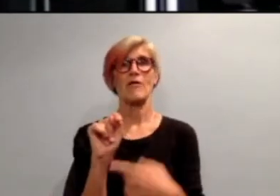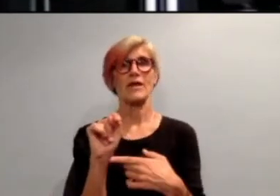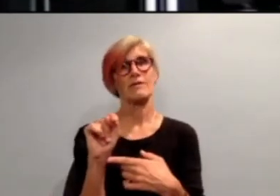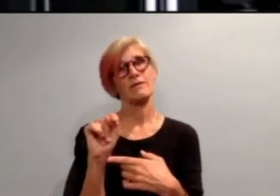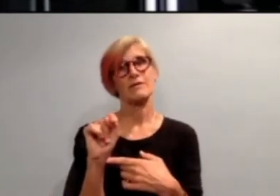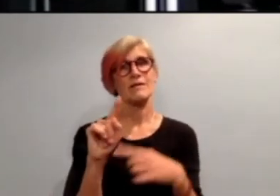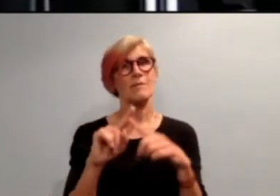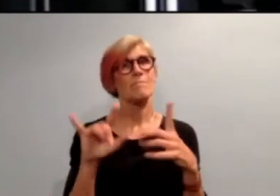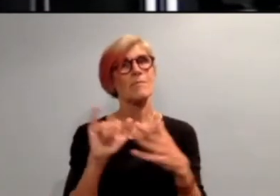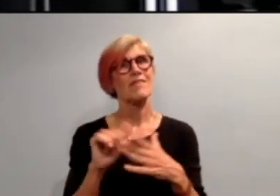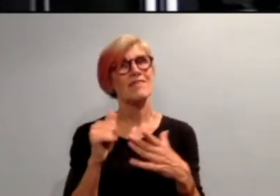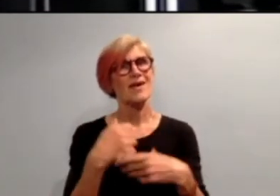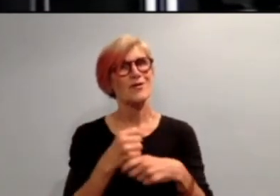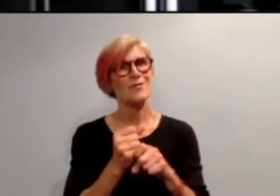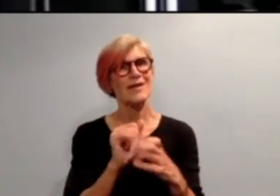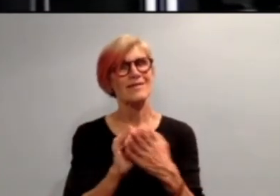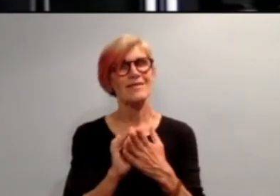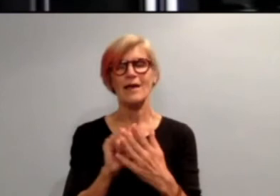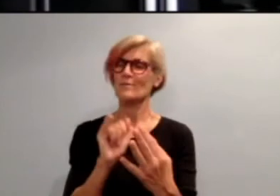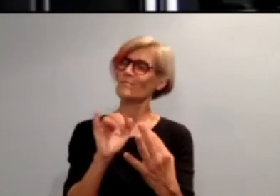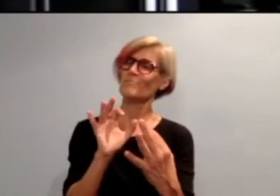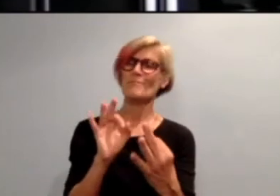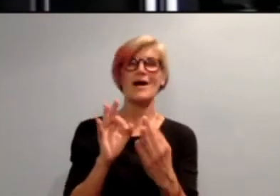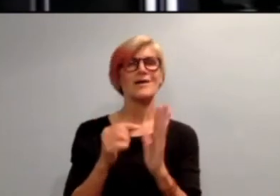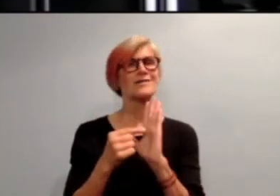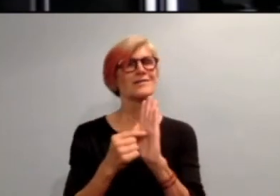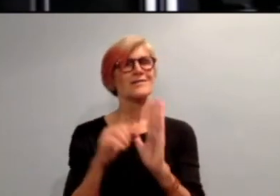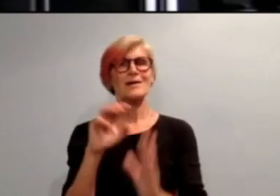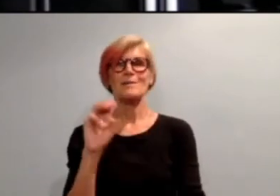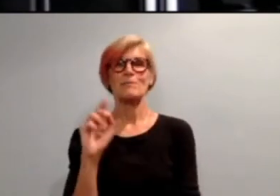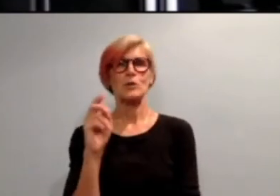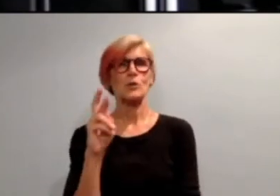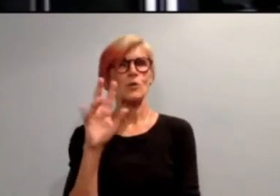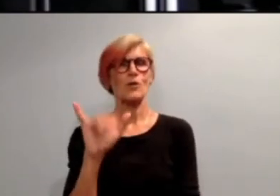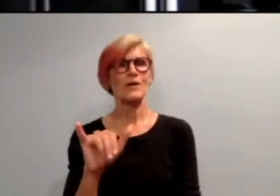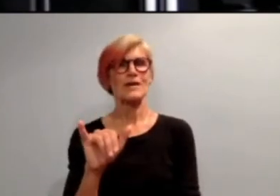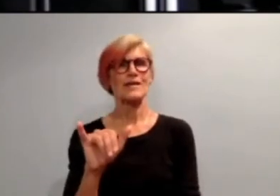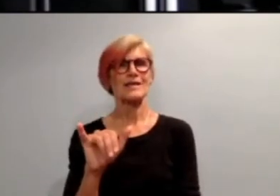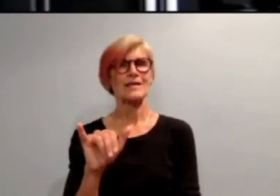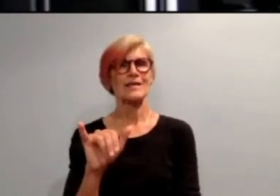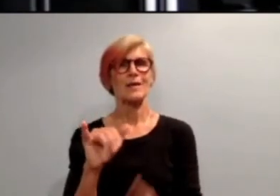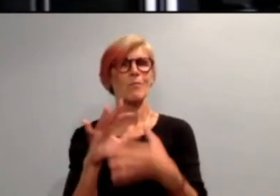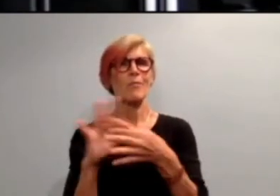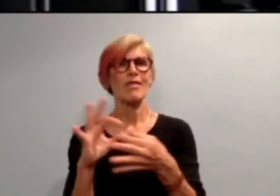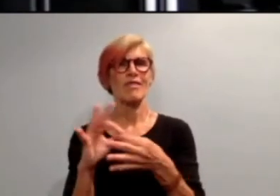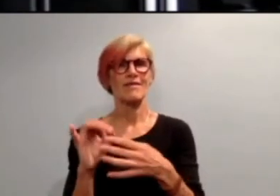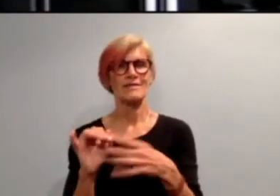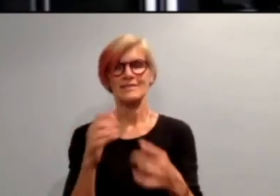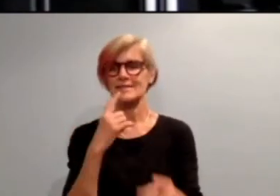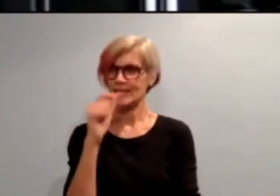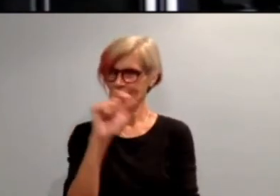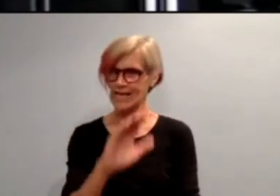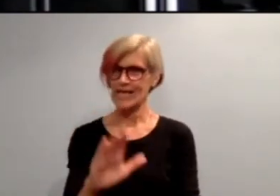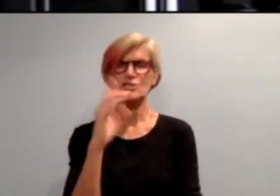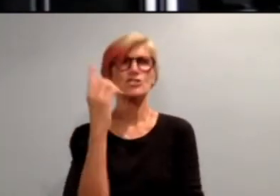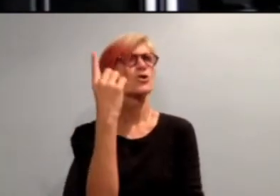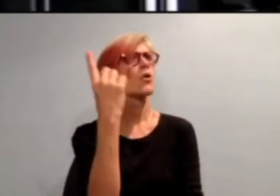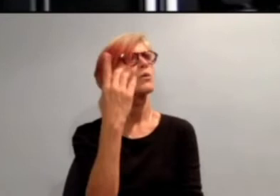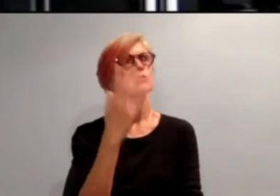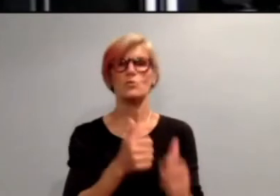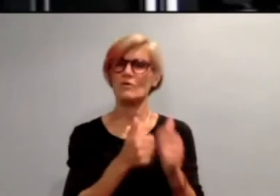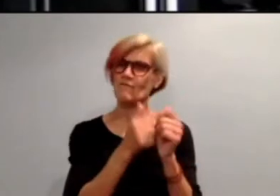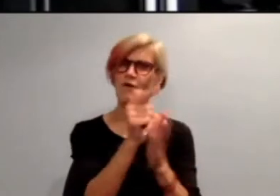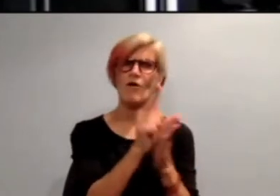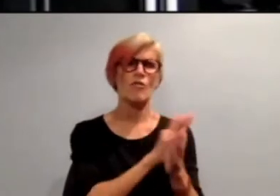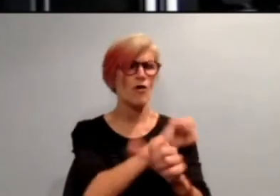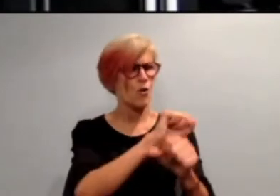model minority suggests that Asians will always follow the law, will work hard and stay silent. This